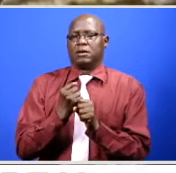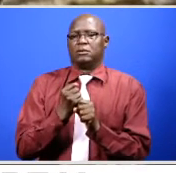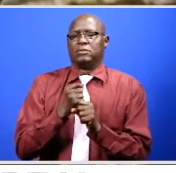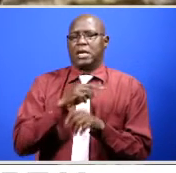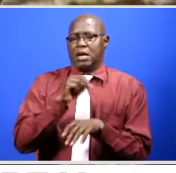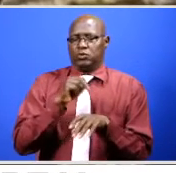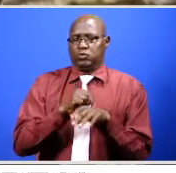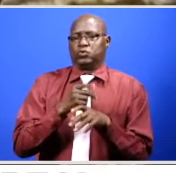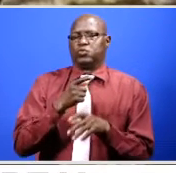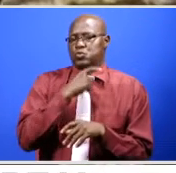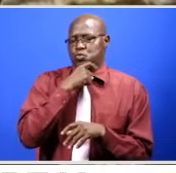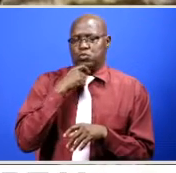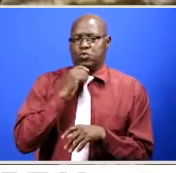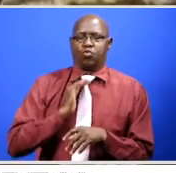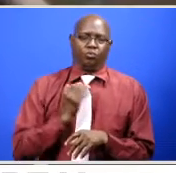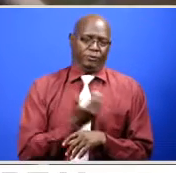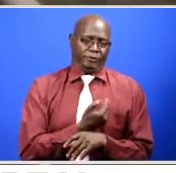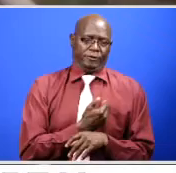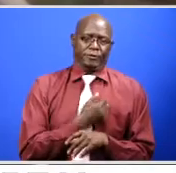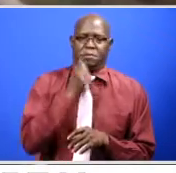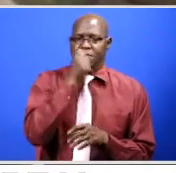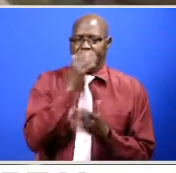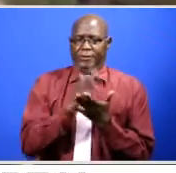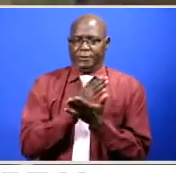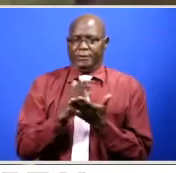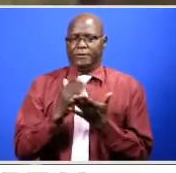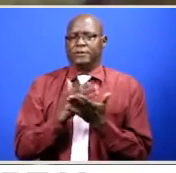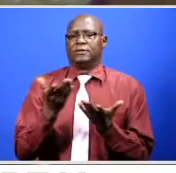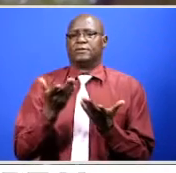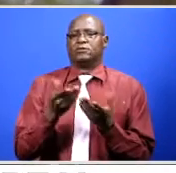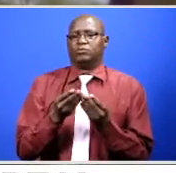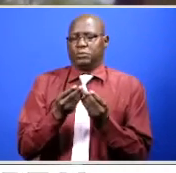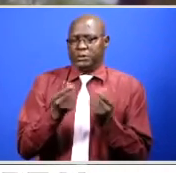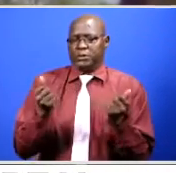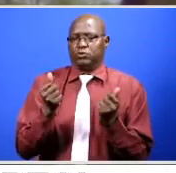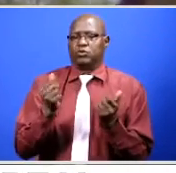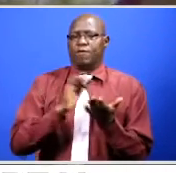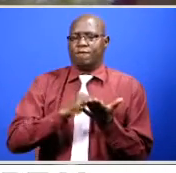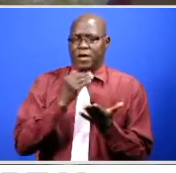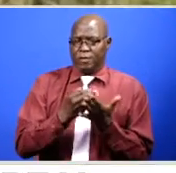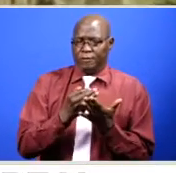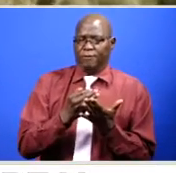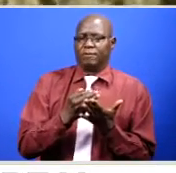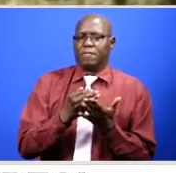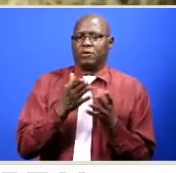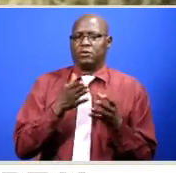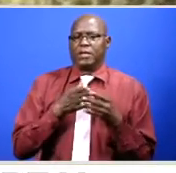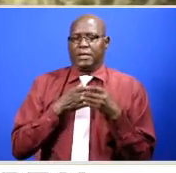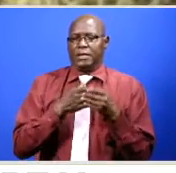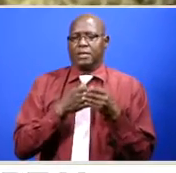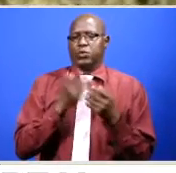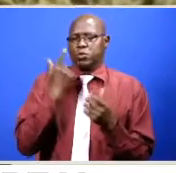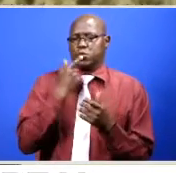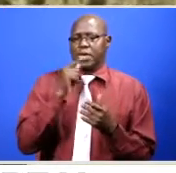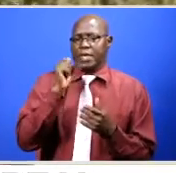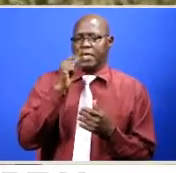Steering Committee that will establish a private sector-led National Drought Mitigation Appeal Fund to be spearheaded by the Kenya Red Cross.